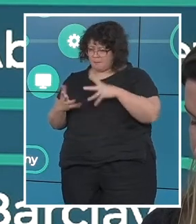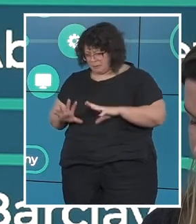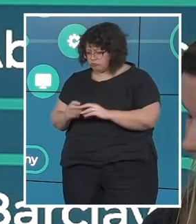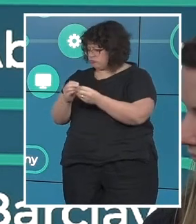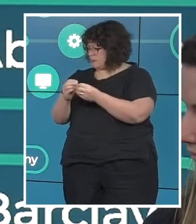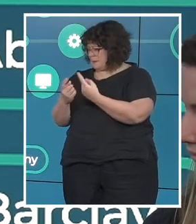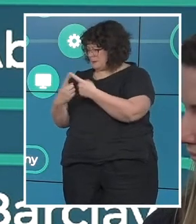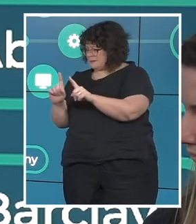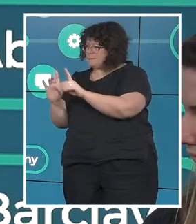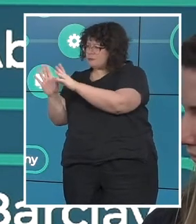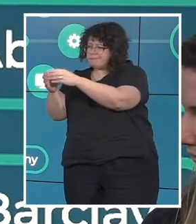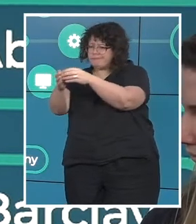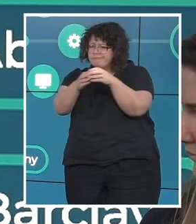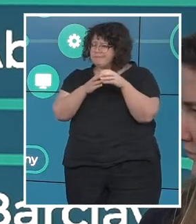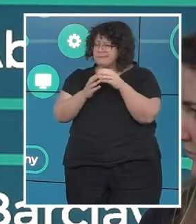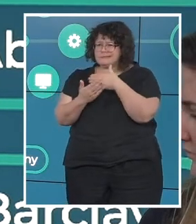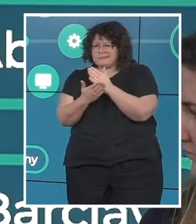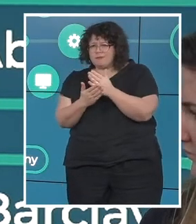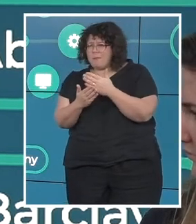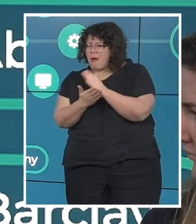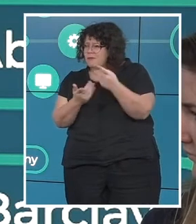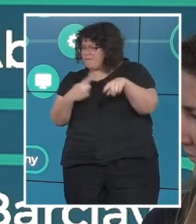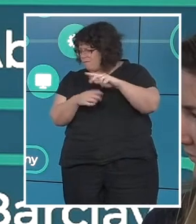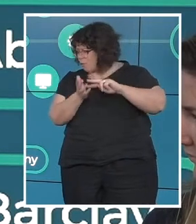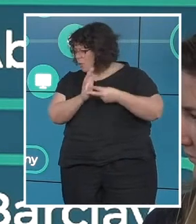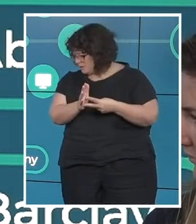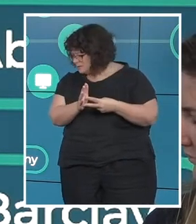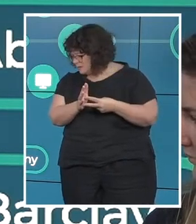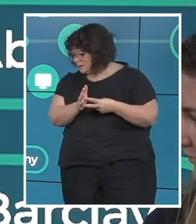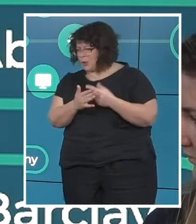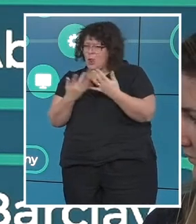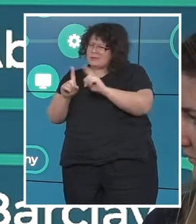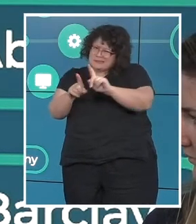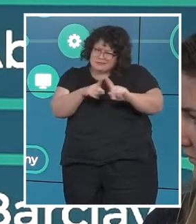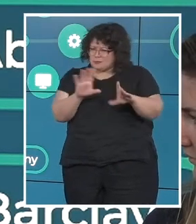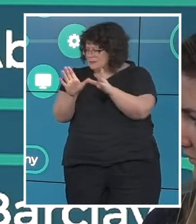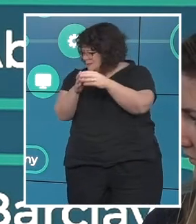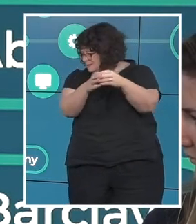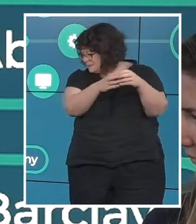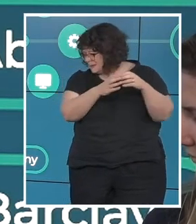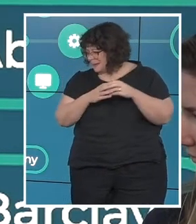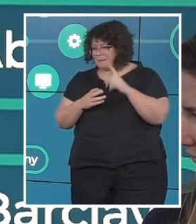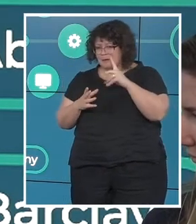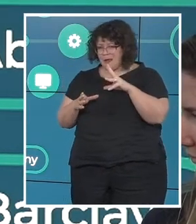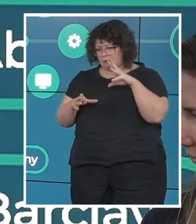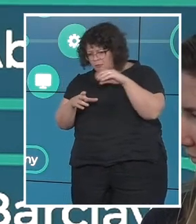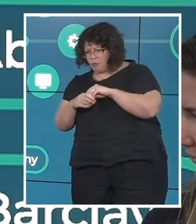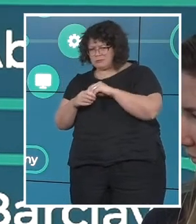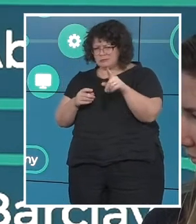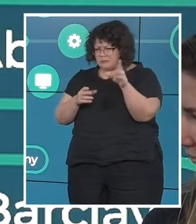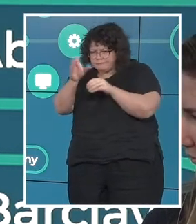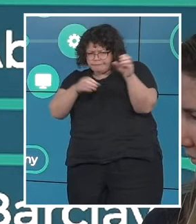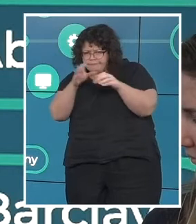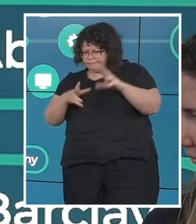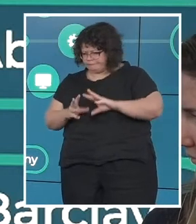content within them. And I think it's important to get all of those people, not just an accessibility team, but all of those people on board. So people that